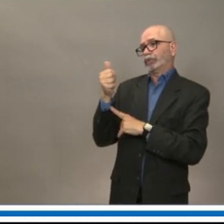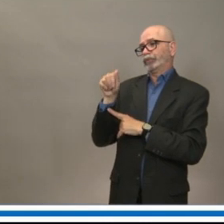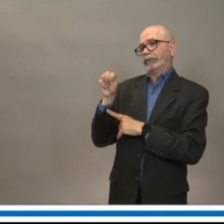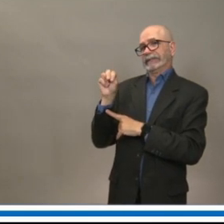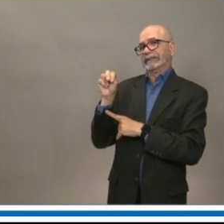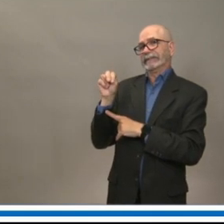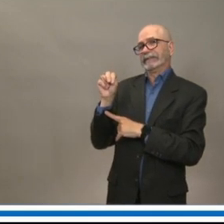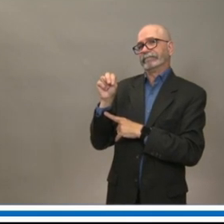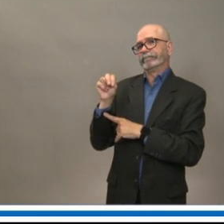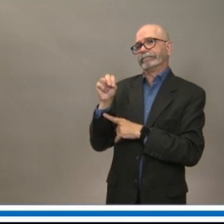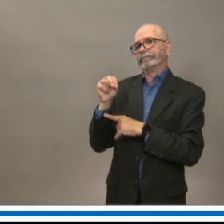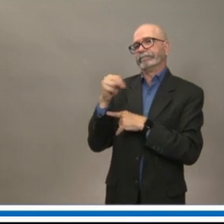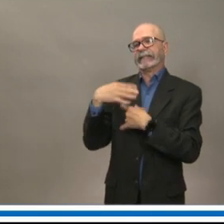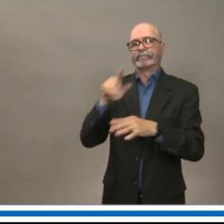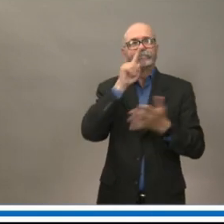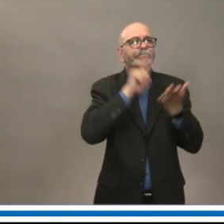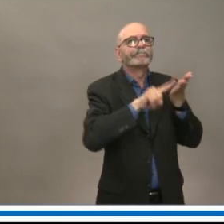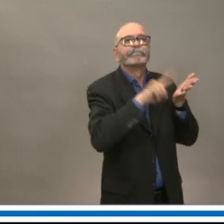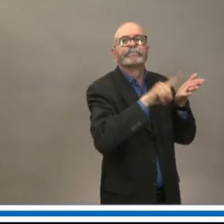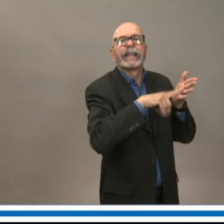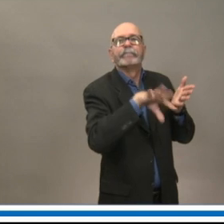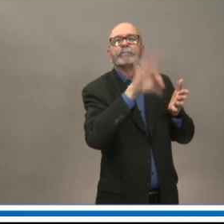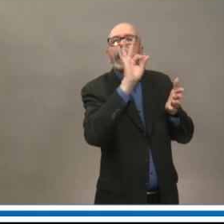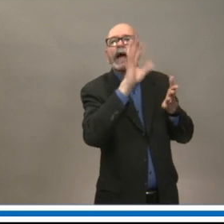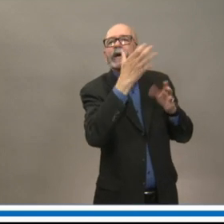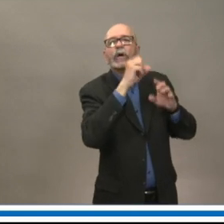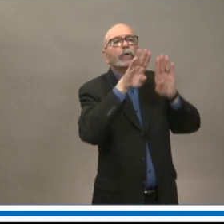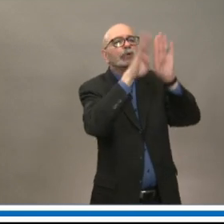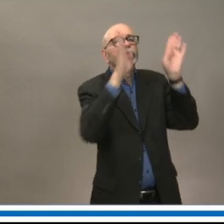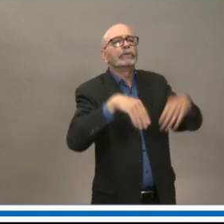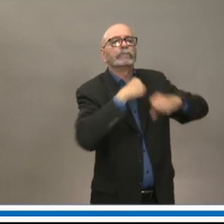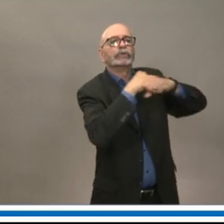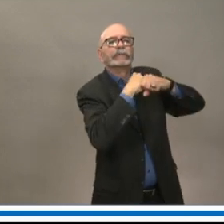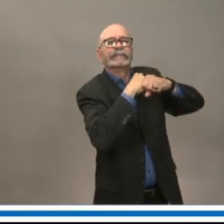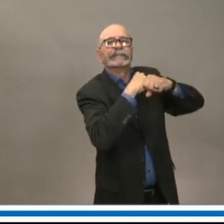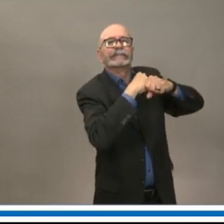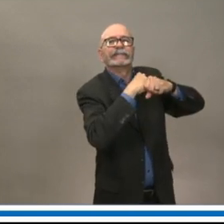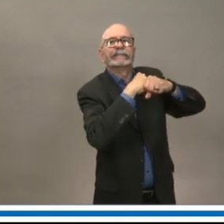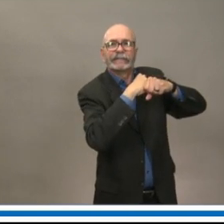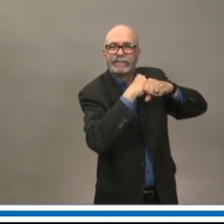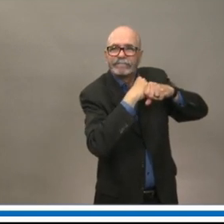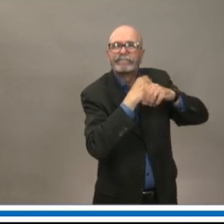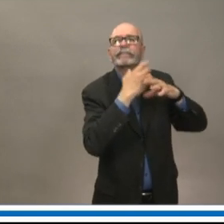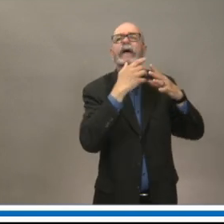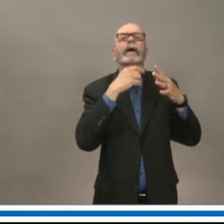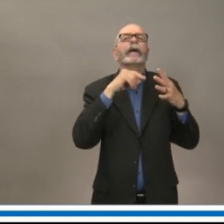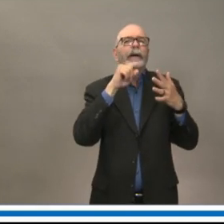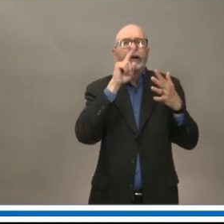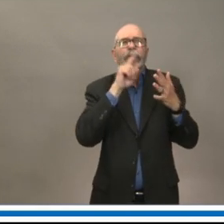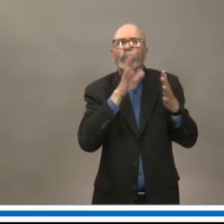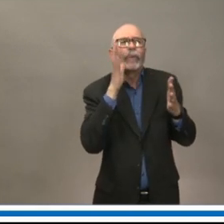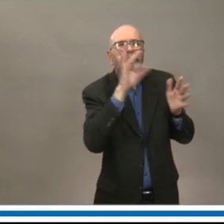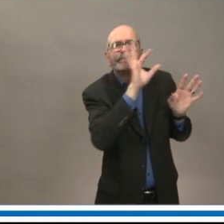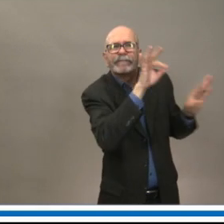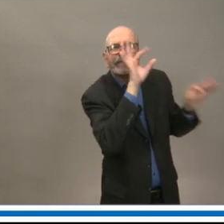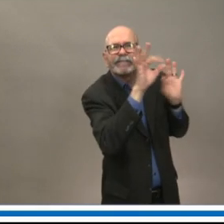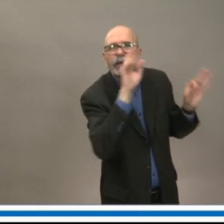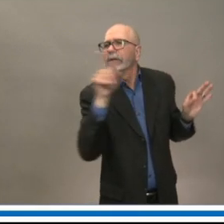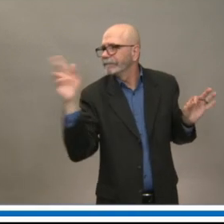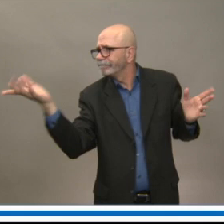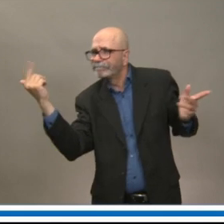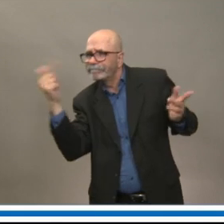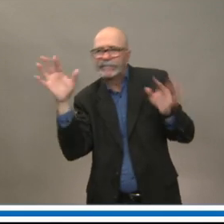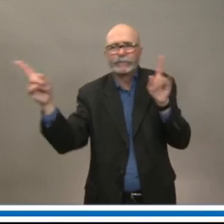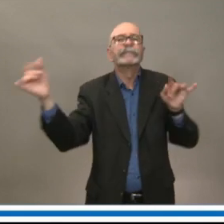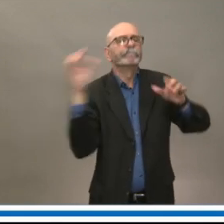one of the announcements we made early on, but we will continue to work with them and provide the supports necessary. It's